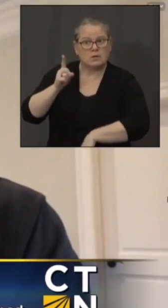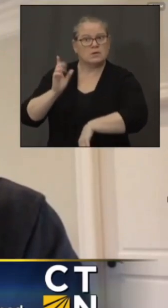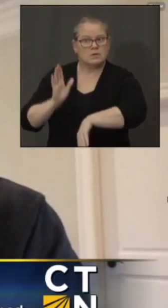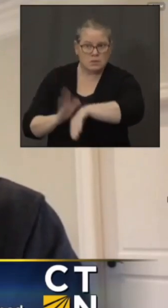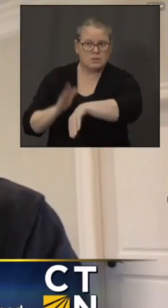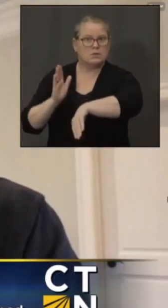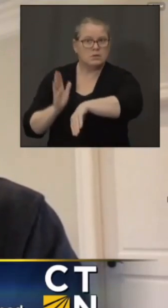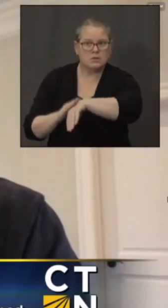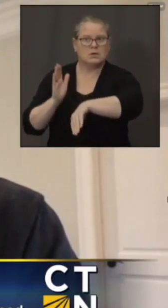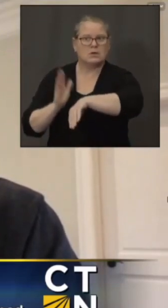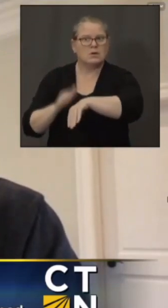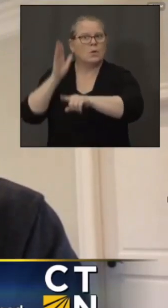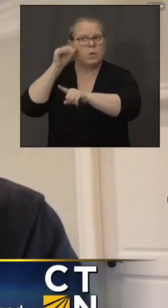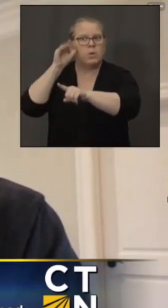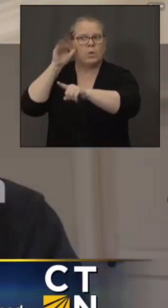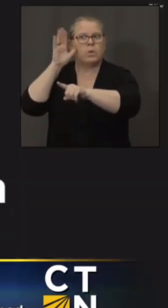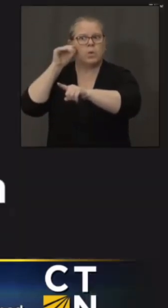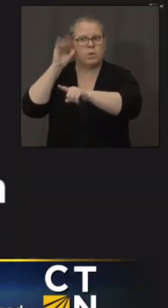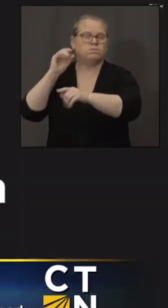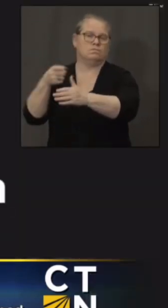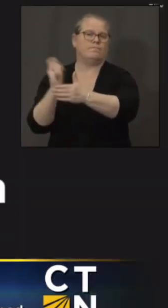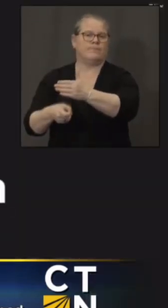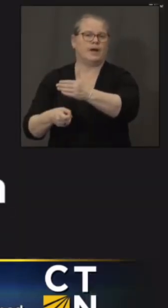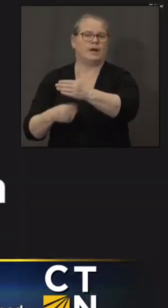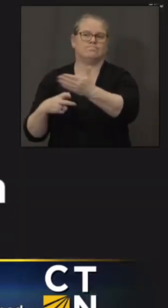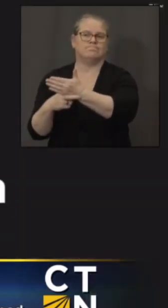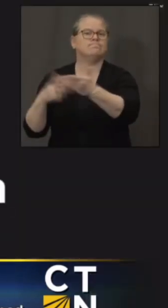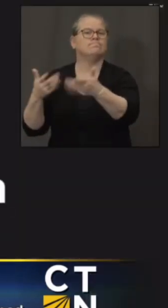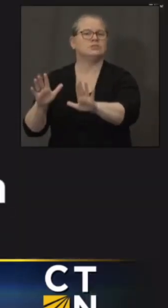fines to be a real possibility. Thank you.